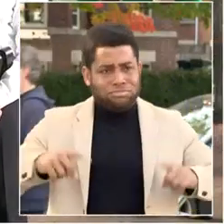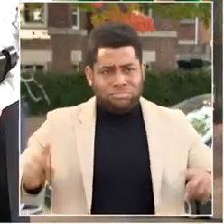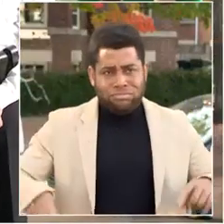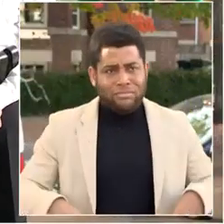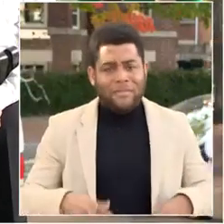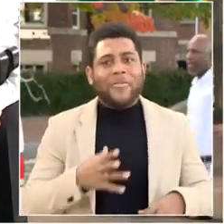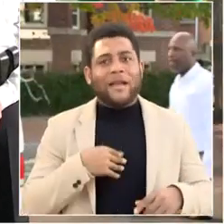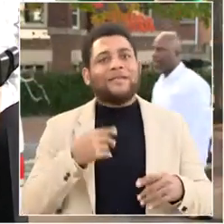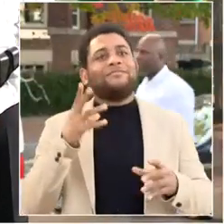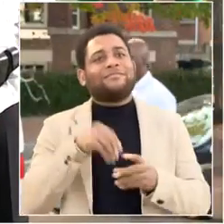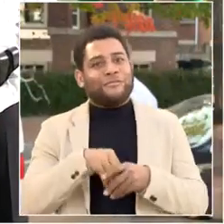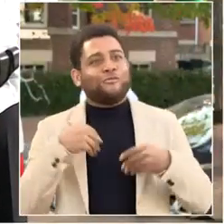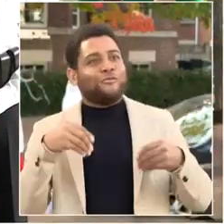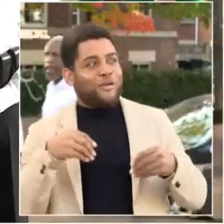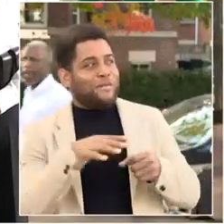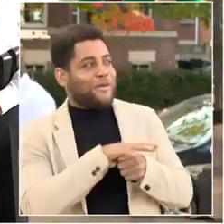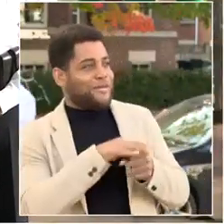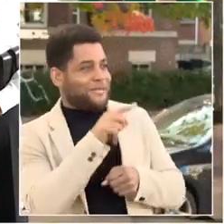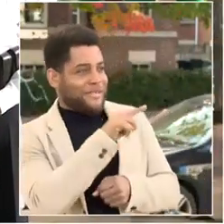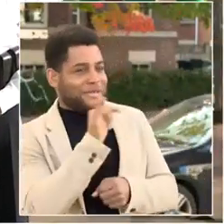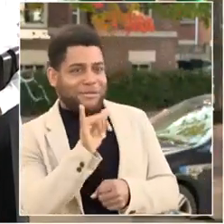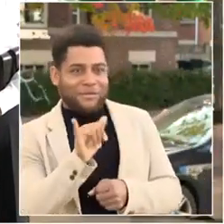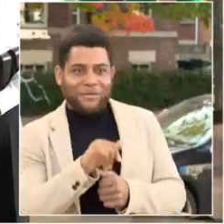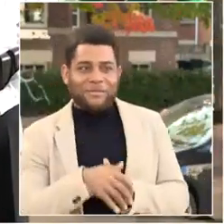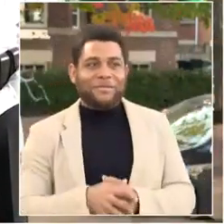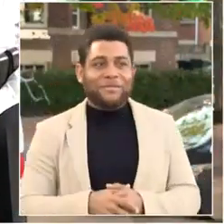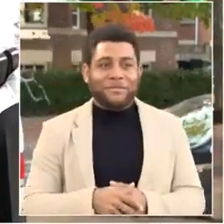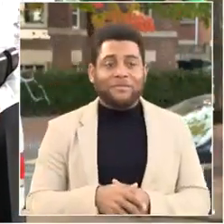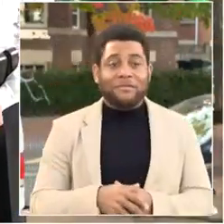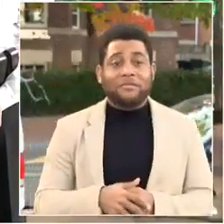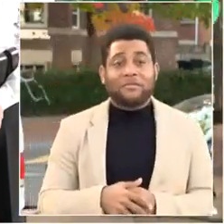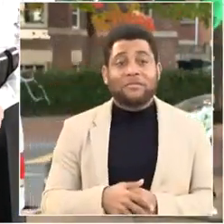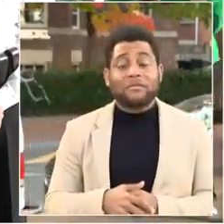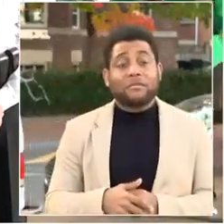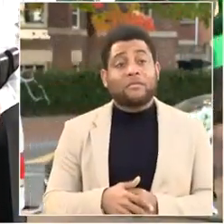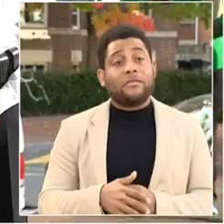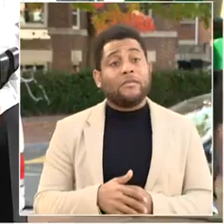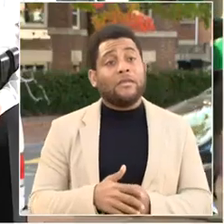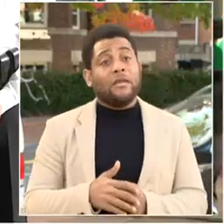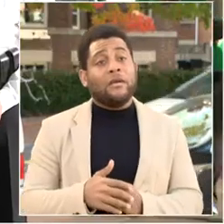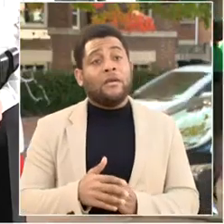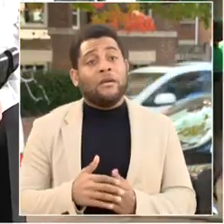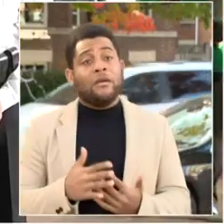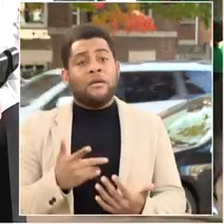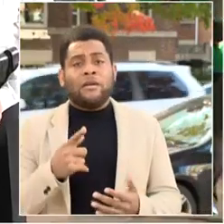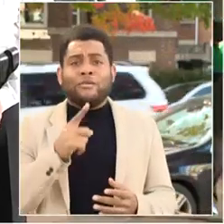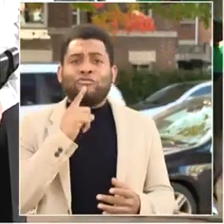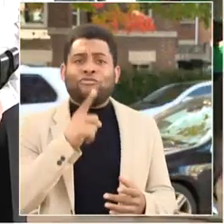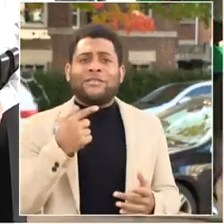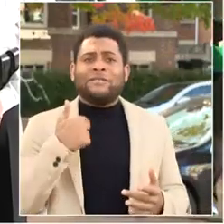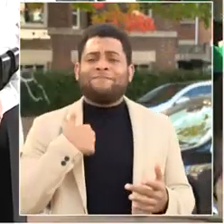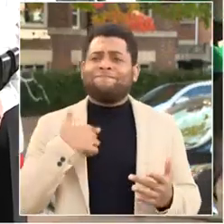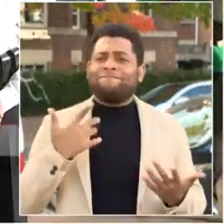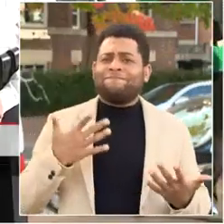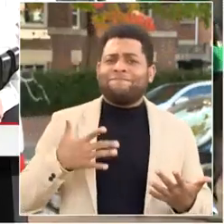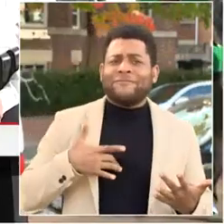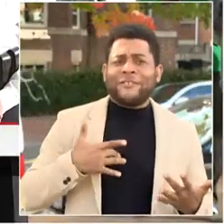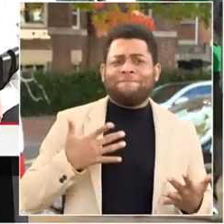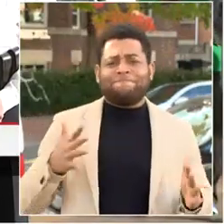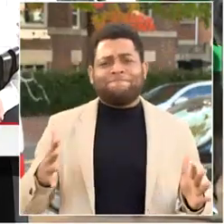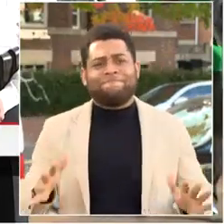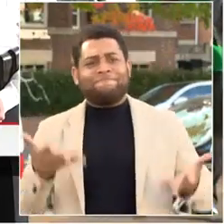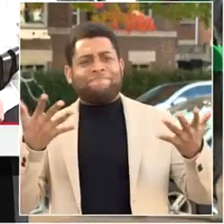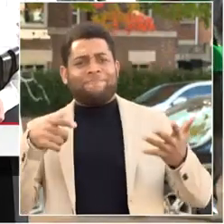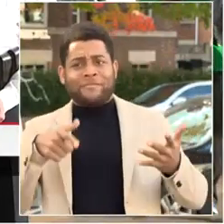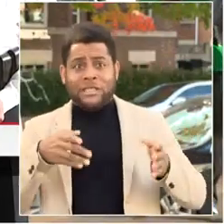other attributes. And it is maintaining and enhancing the vibrancy and vitality of this street that we want to highlight today.